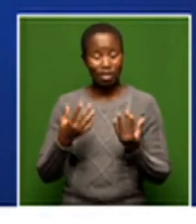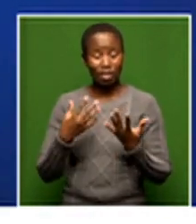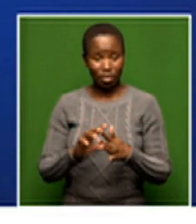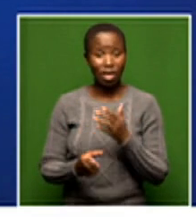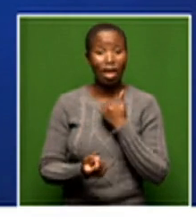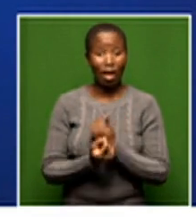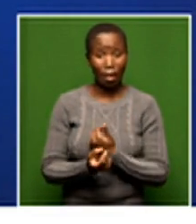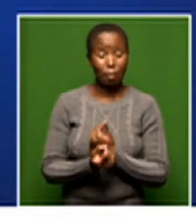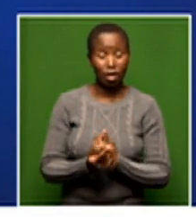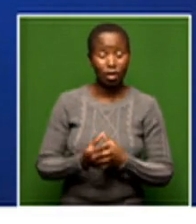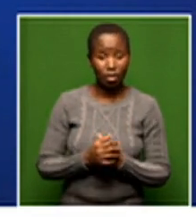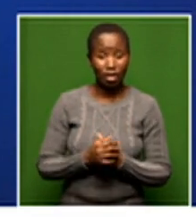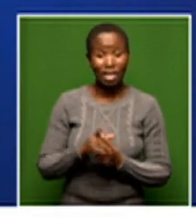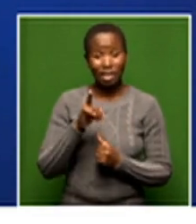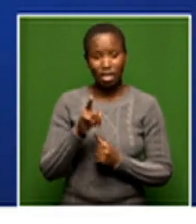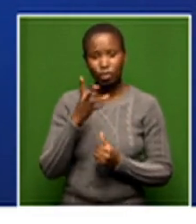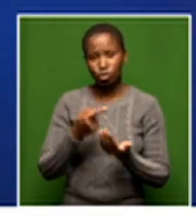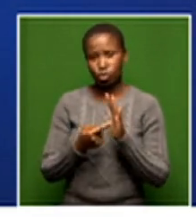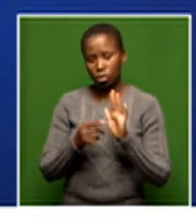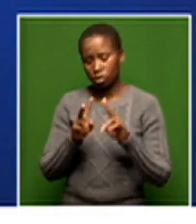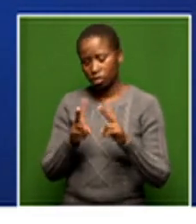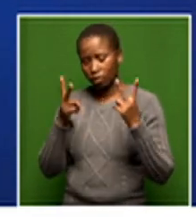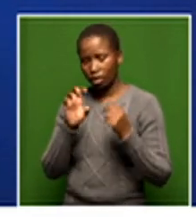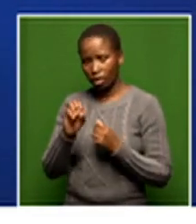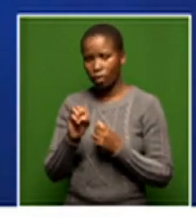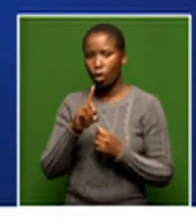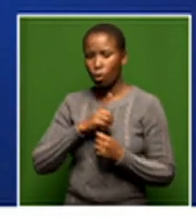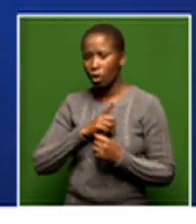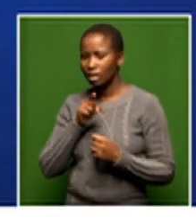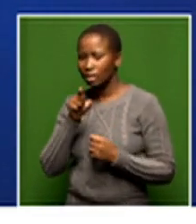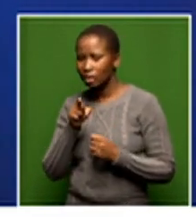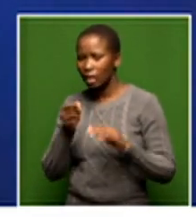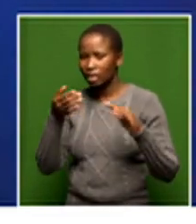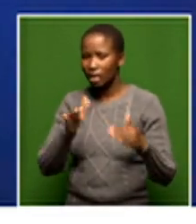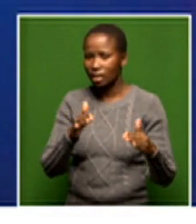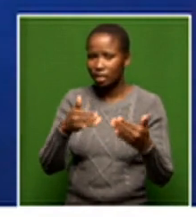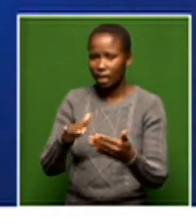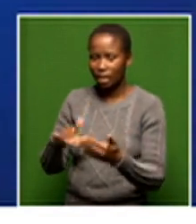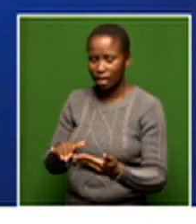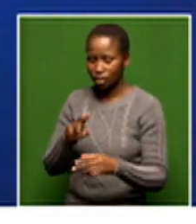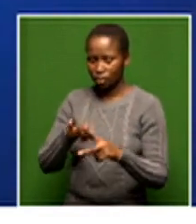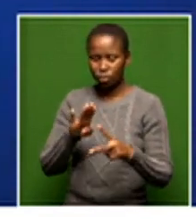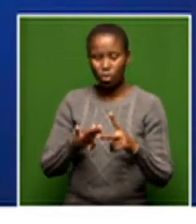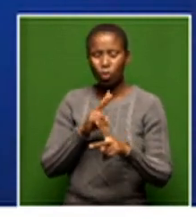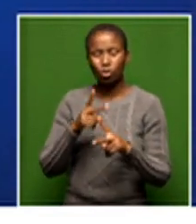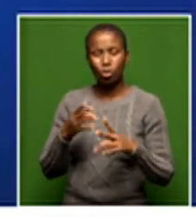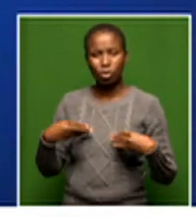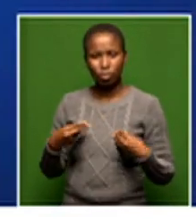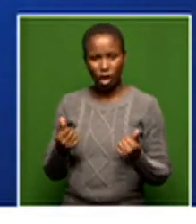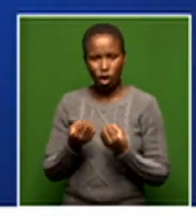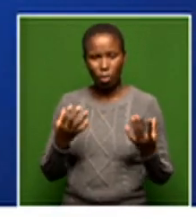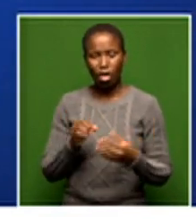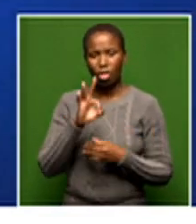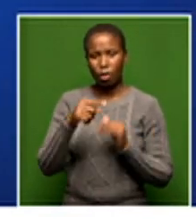really. There's quite a difference in terms of where these deaths have occurred. In terms of recoveries, we have about 3.7